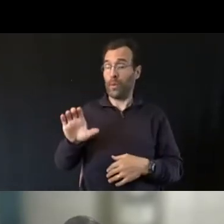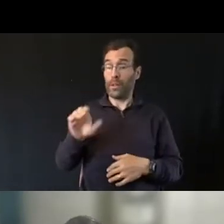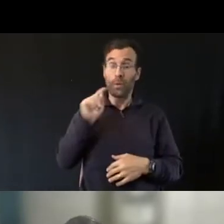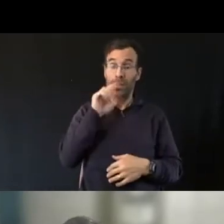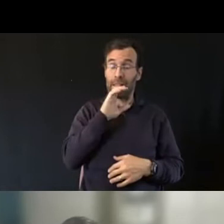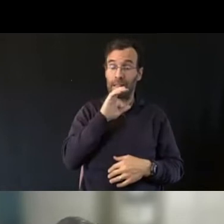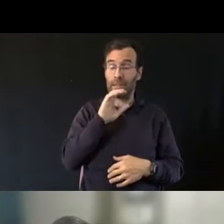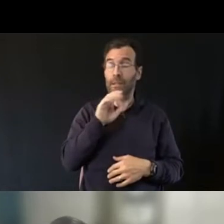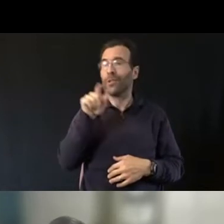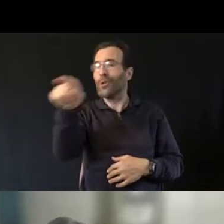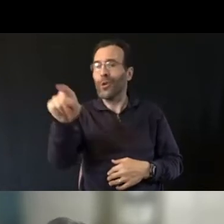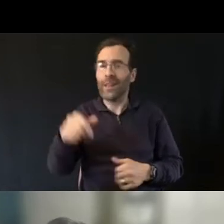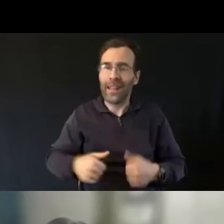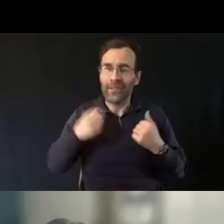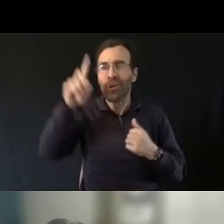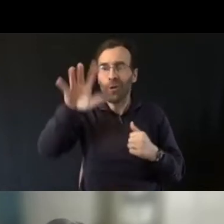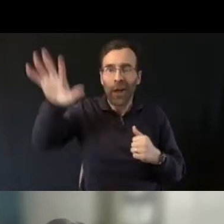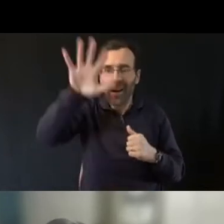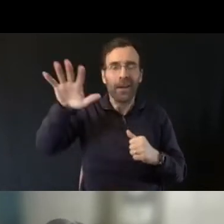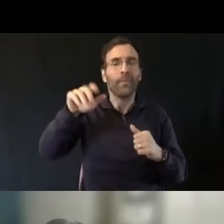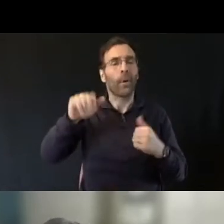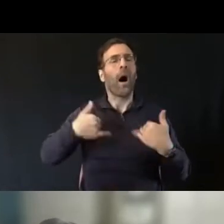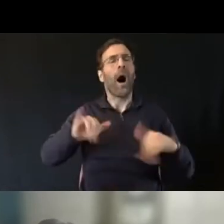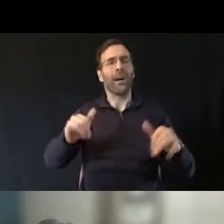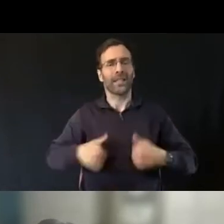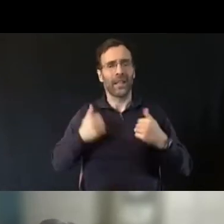all residing on native land. Next slide, please.